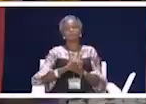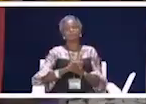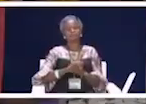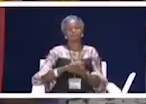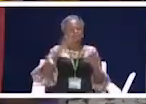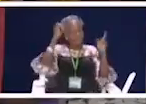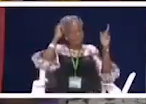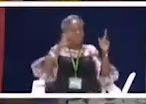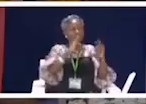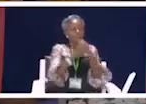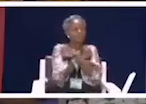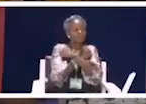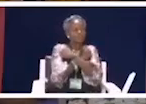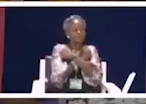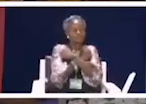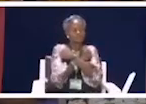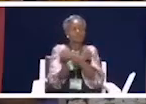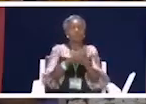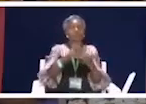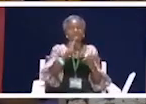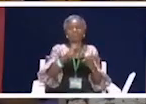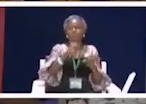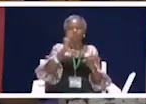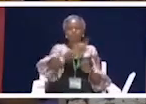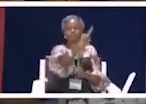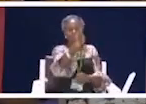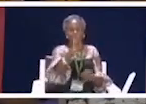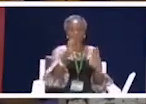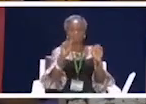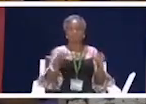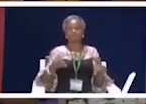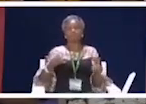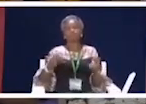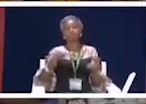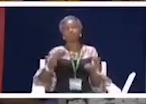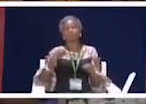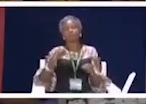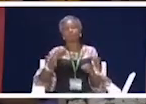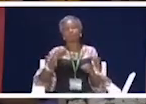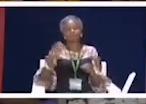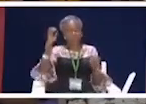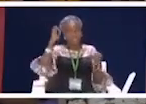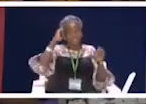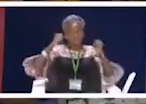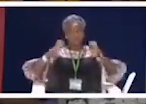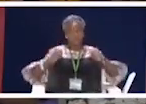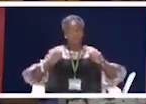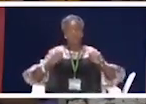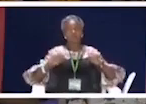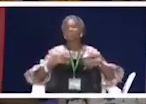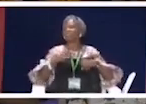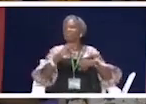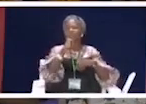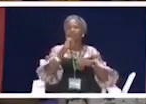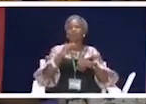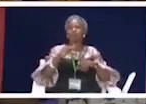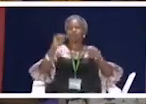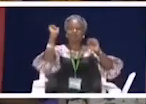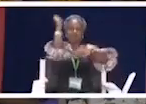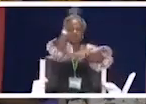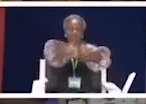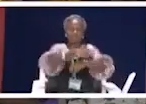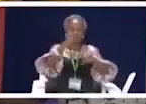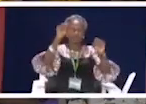His love is unquestionable. His power is unconquerable.